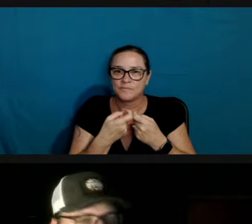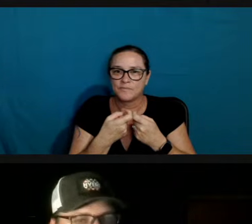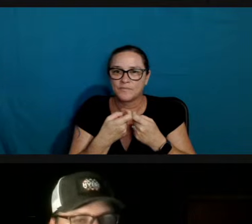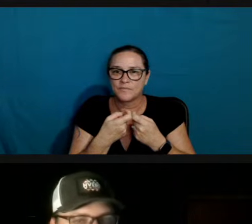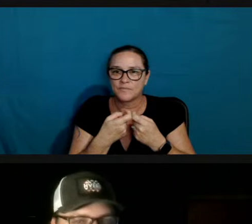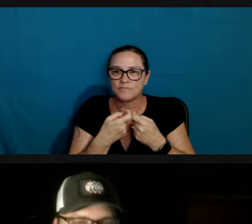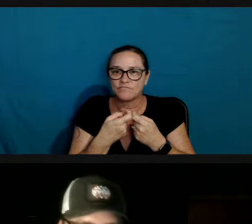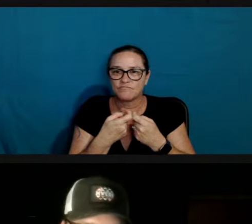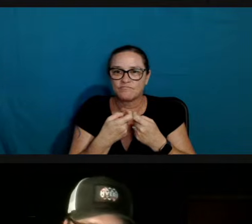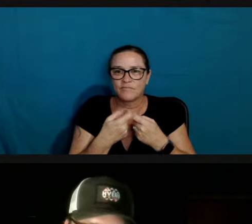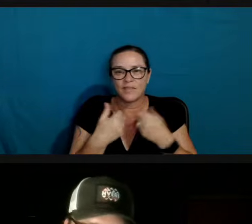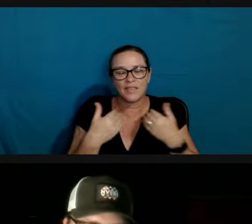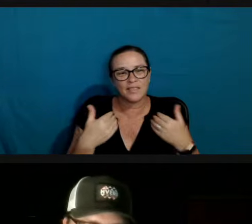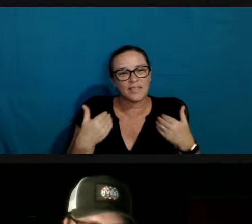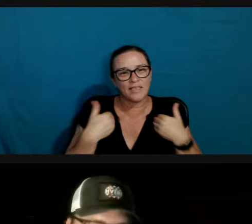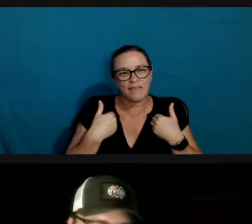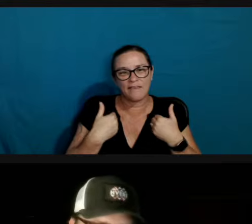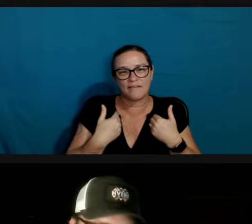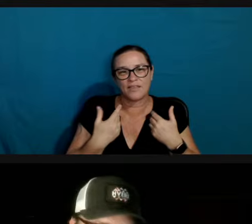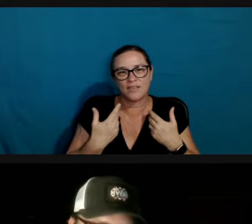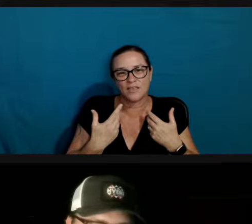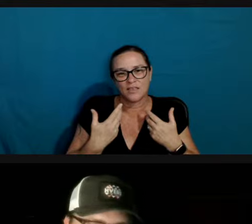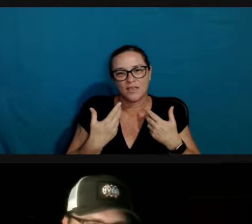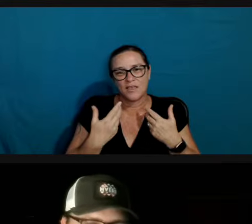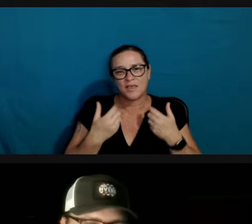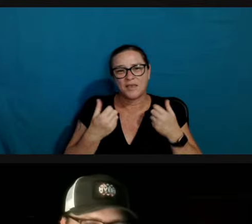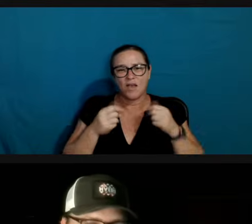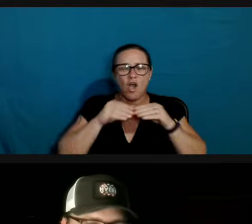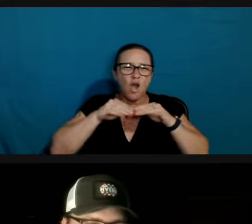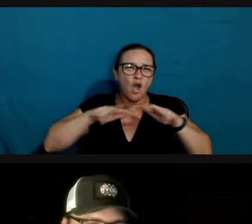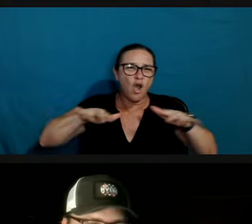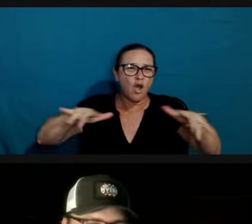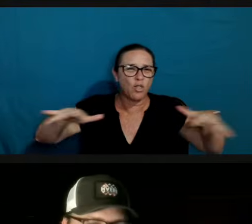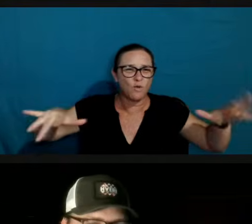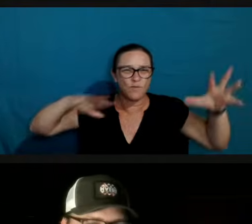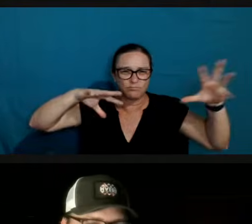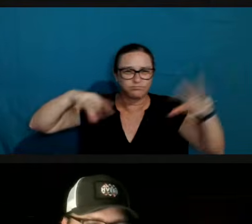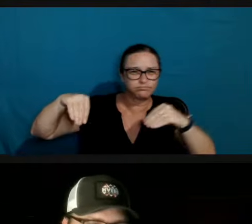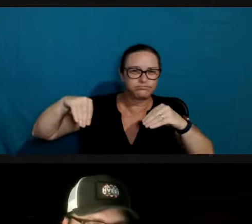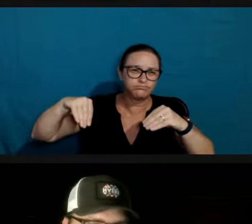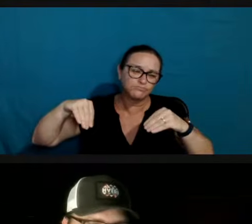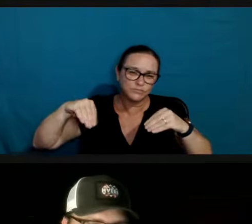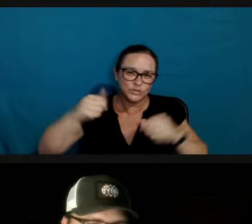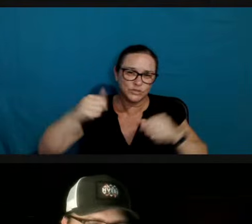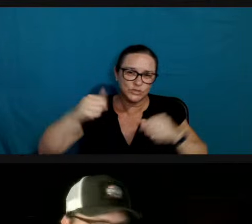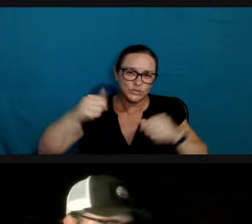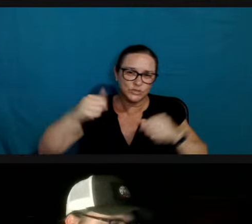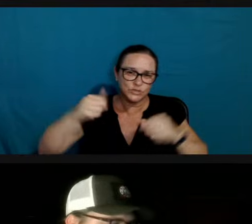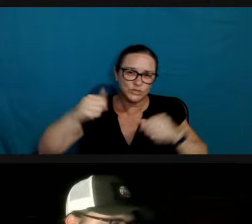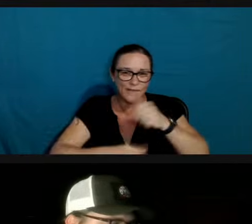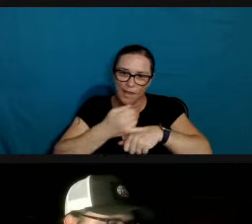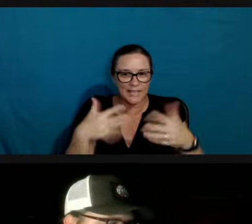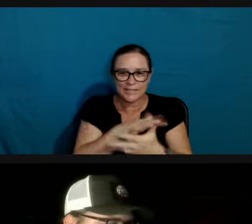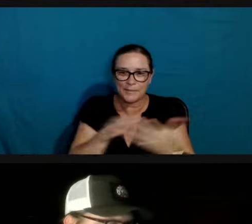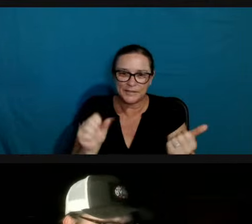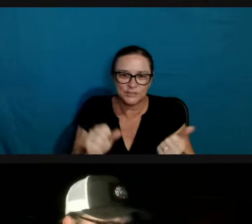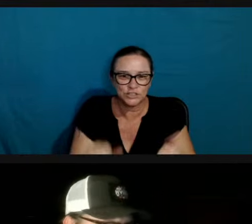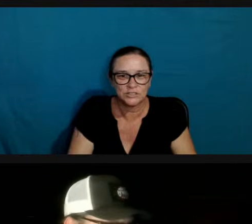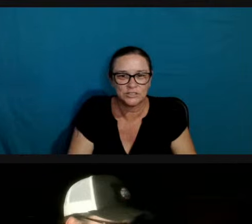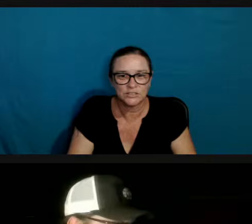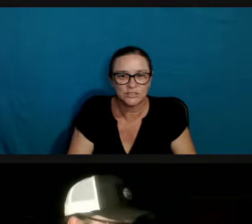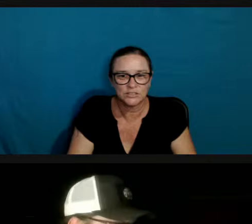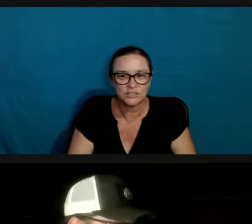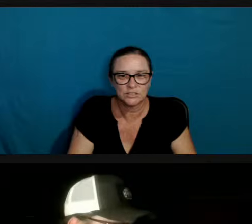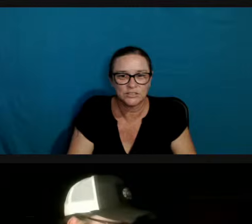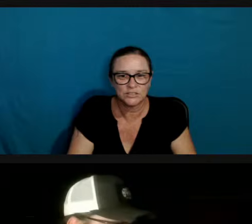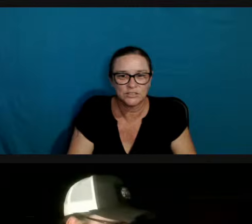has this was a widespread event. So we have every island has damage. Helco is on all